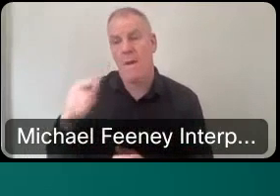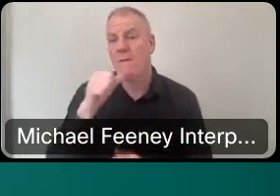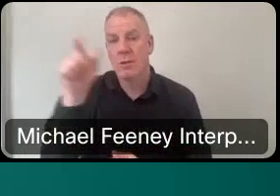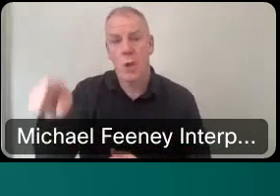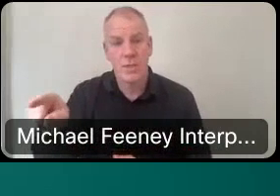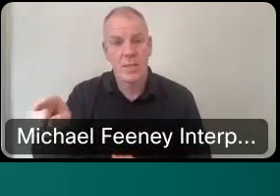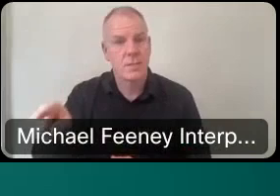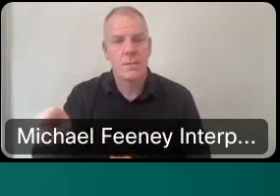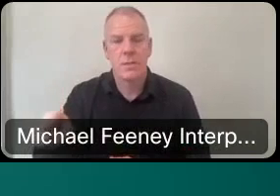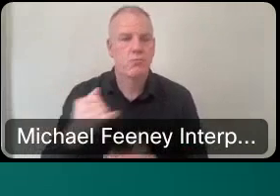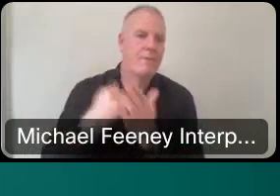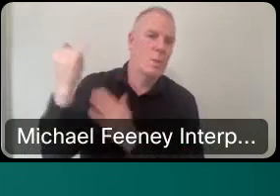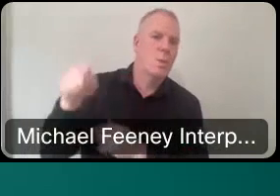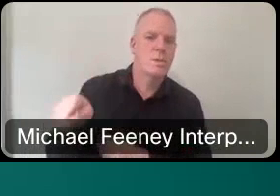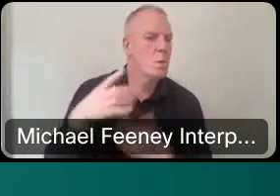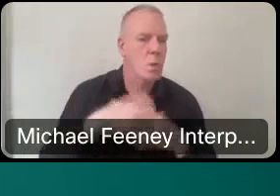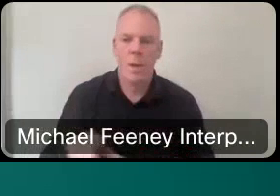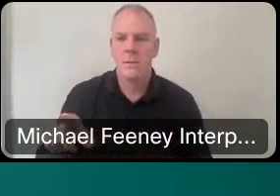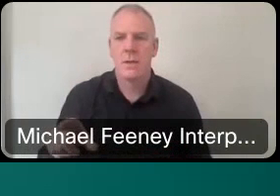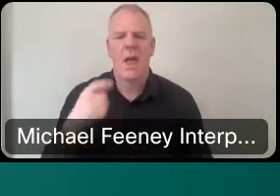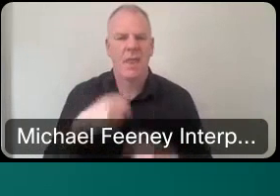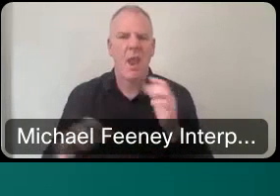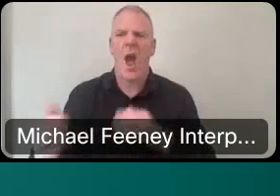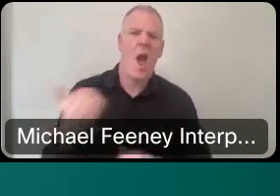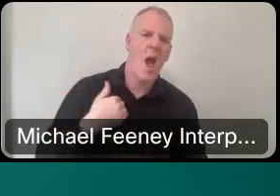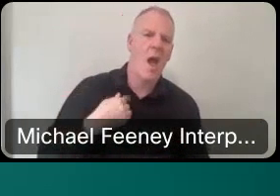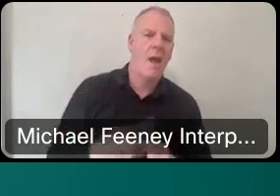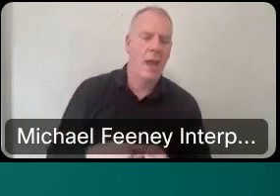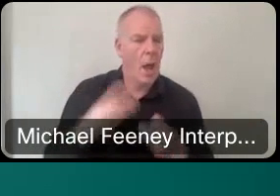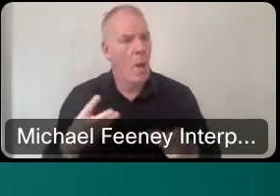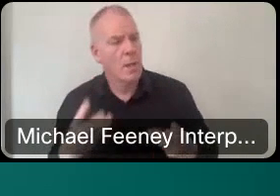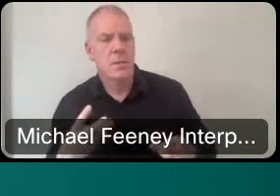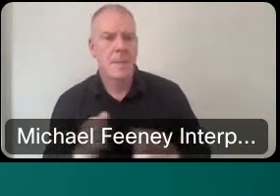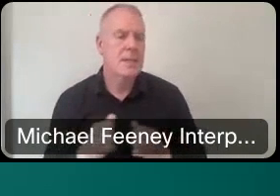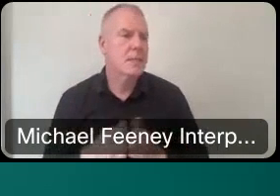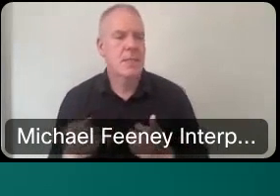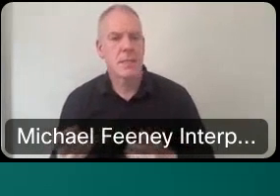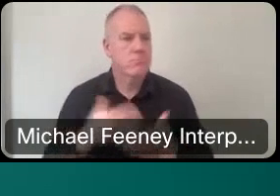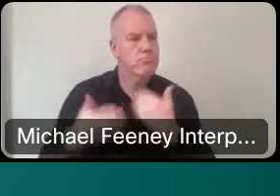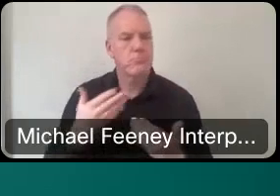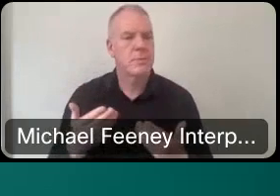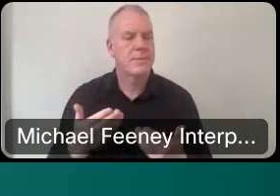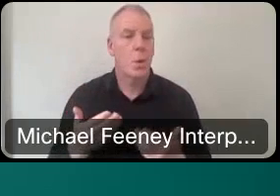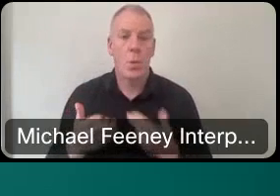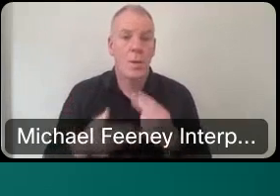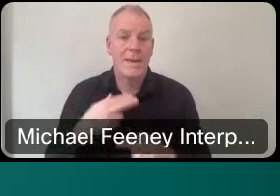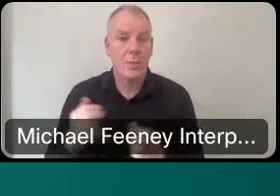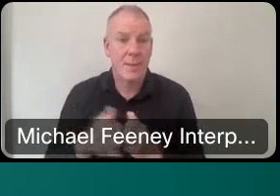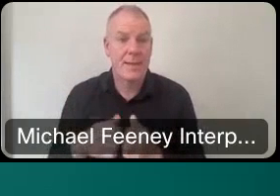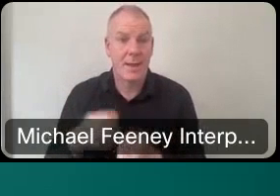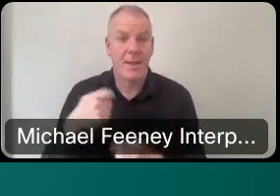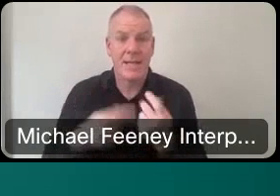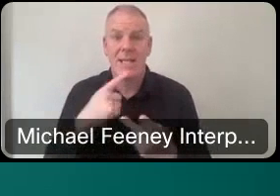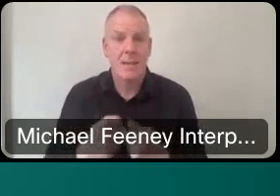or family refuses the meeting and then at a later stage they come back and ask for that meeting. So if you don't hold that meeting with them,